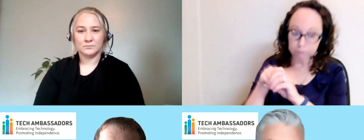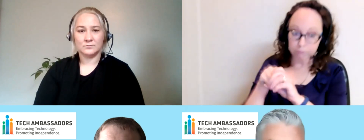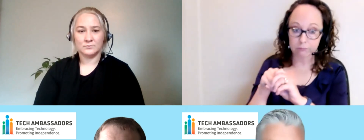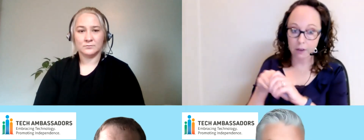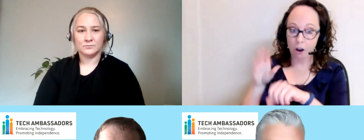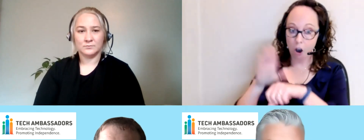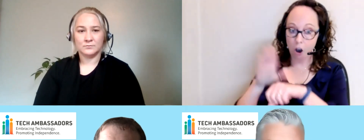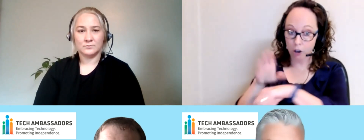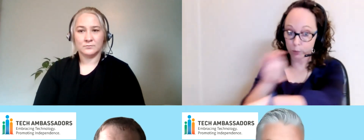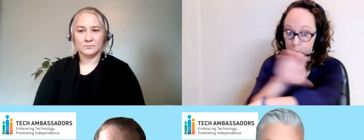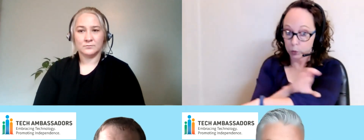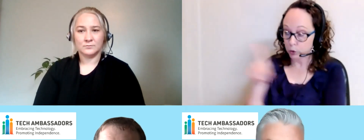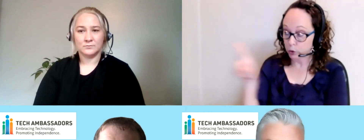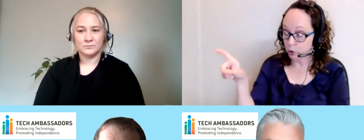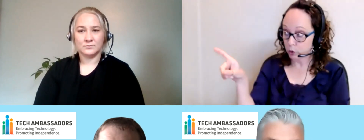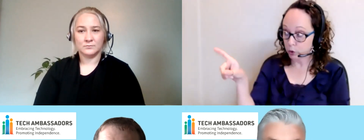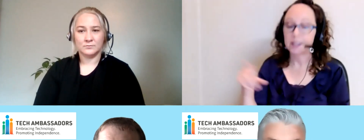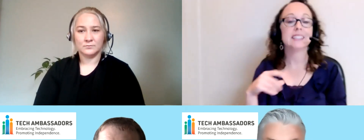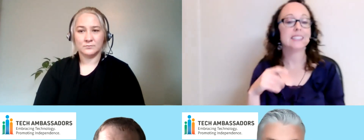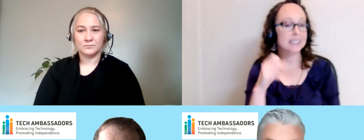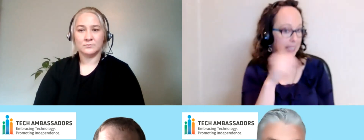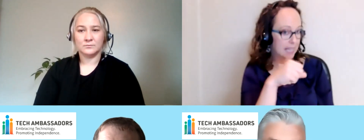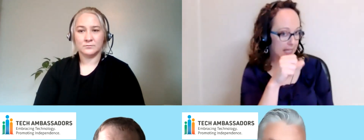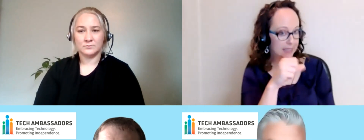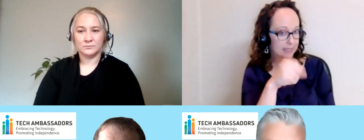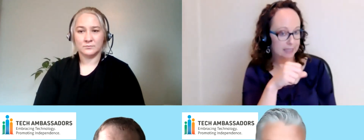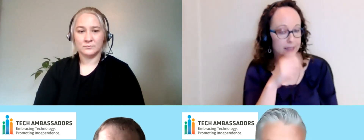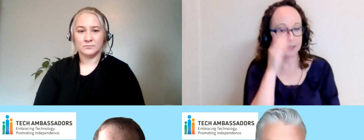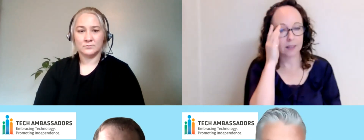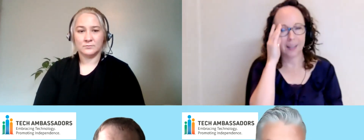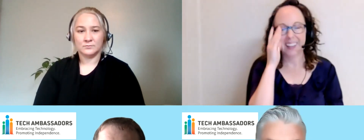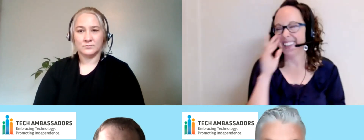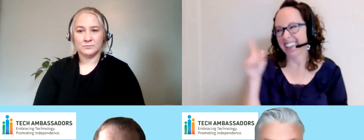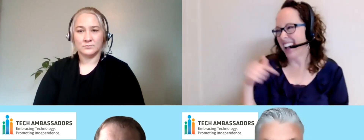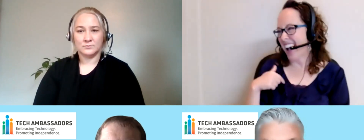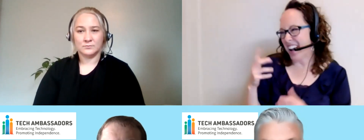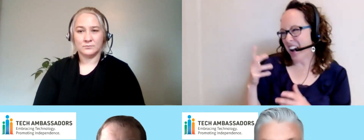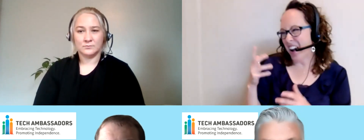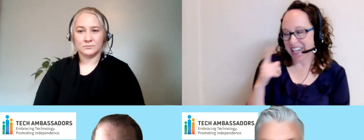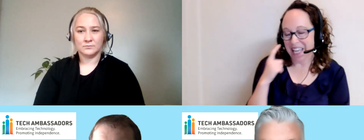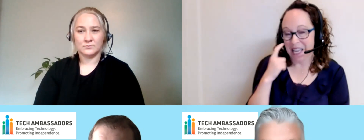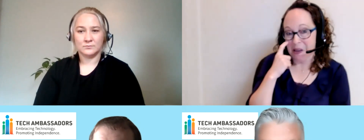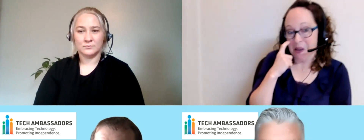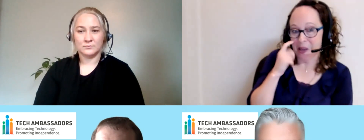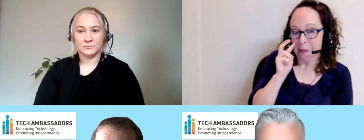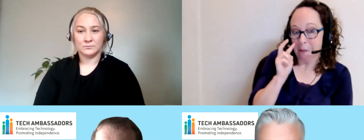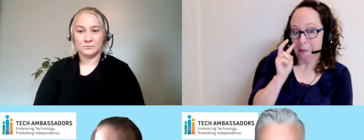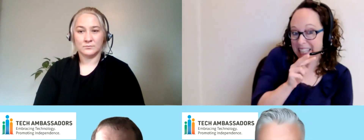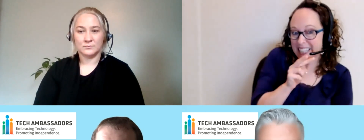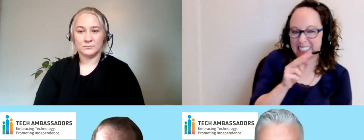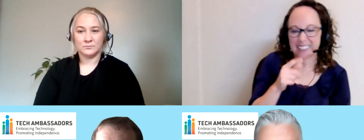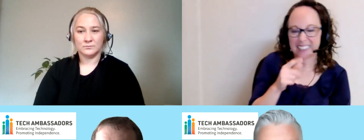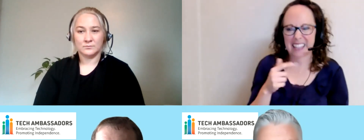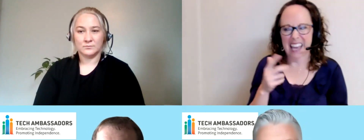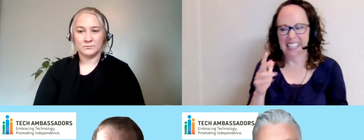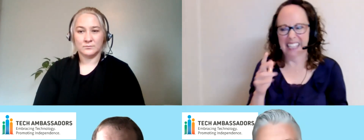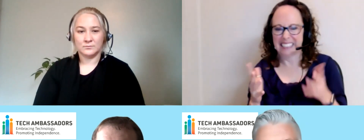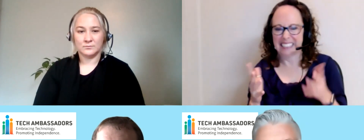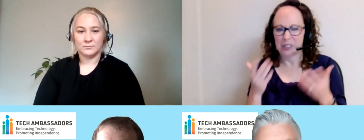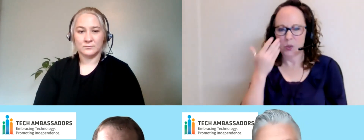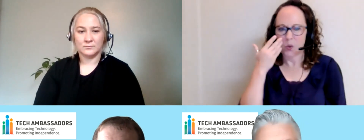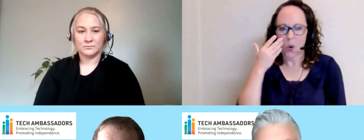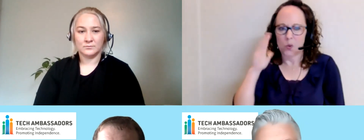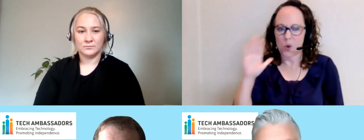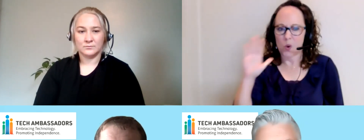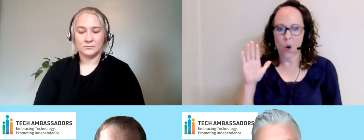this, I took a very brief look while Yeah. Tanner was speaking just a minute ago. This is not an app that I'm familiar with personally. Yeah, it's not